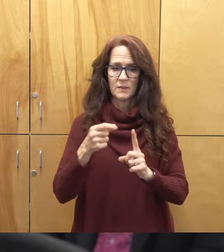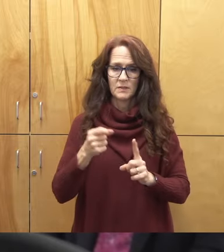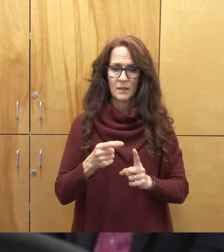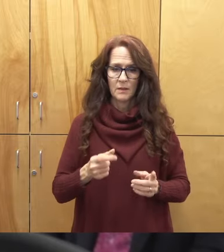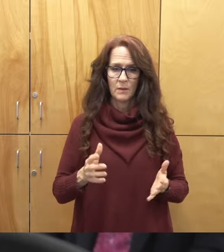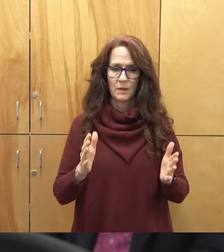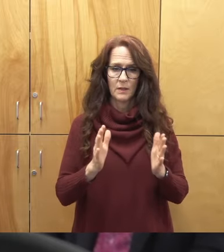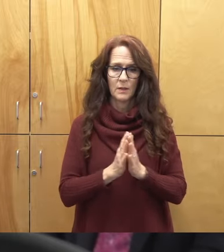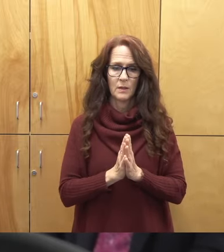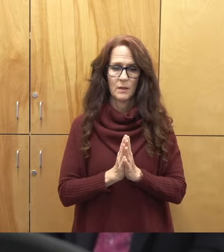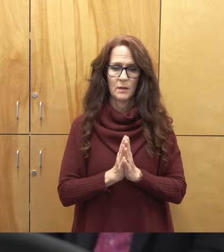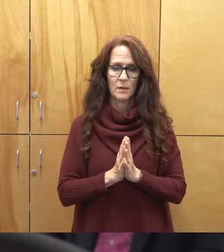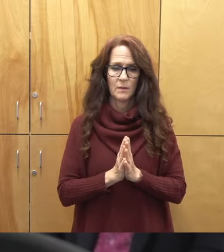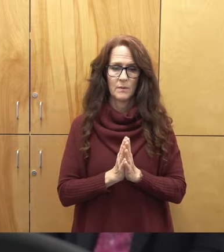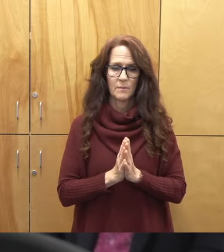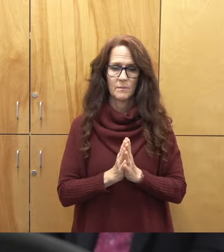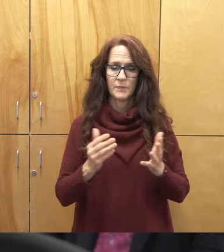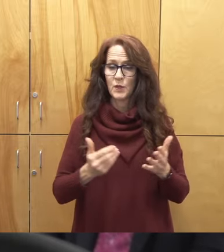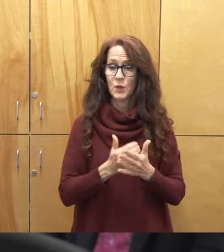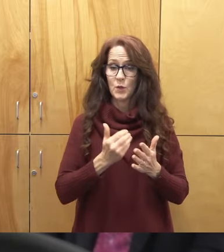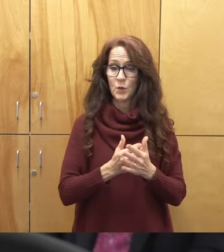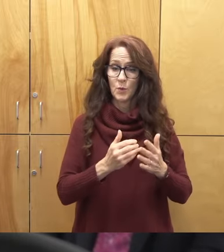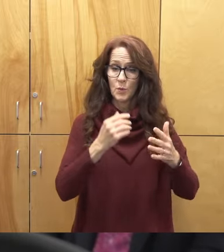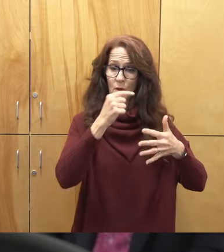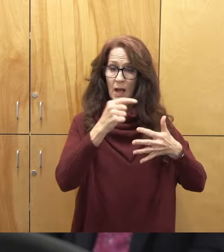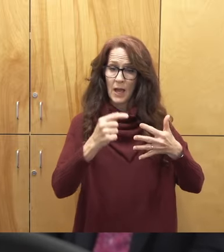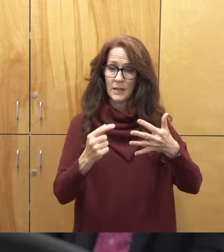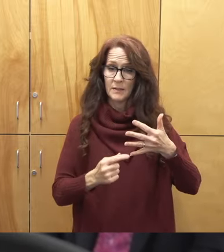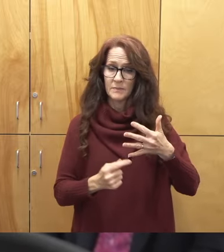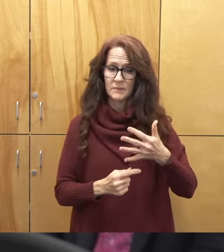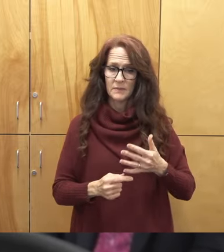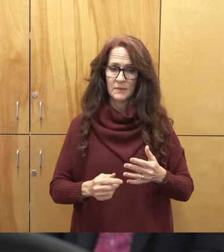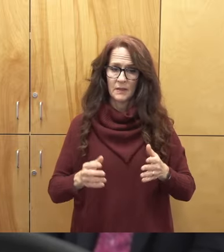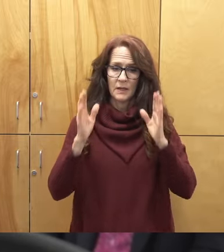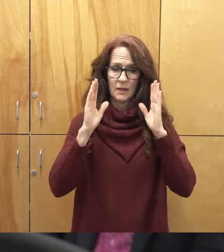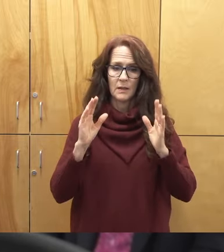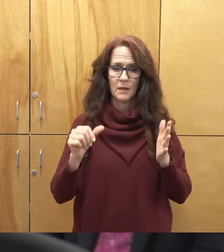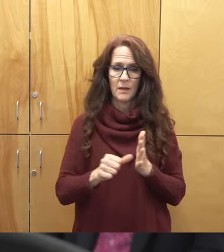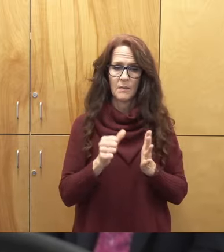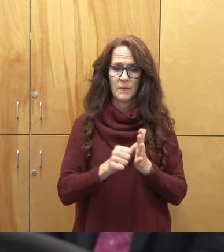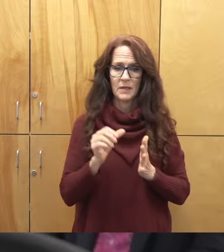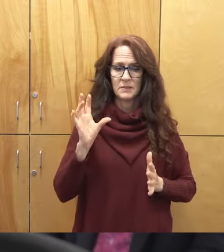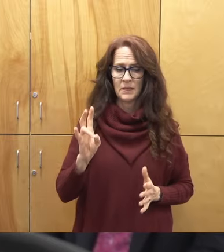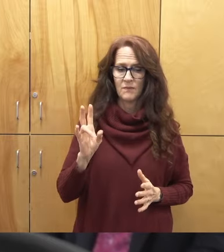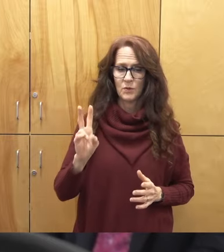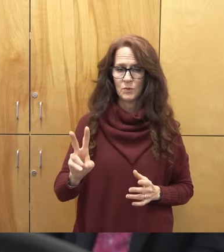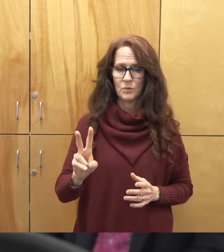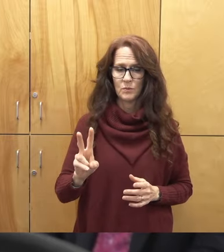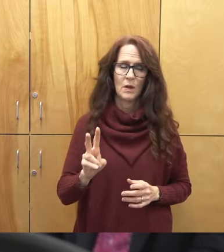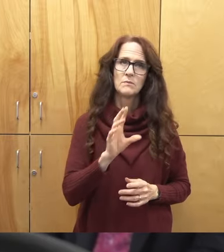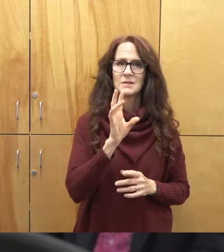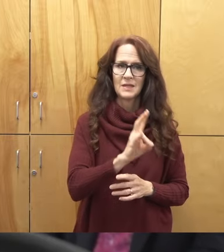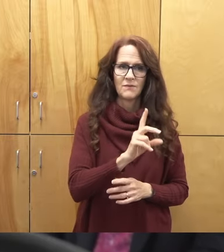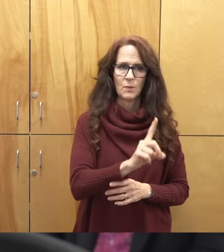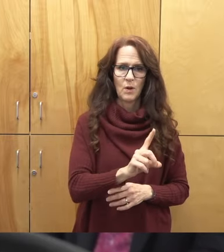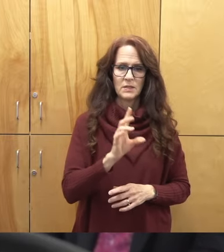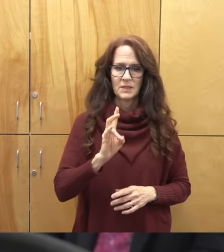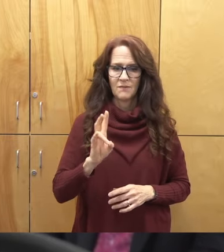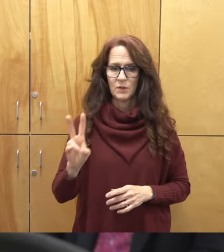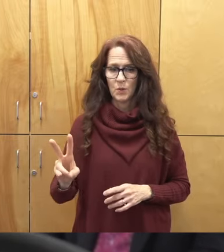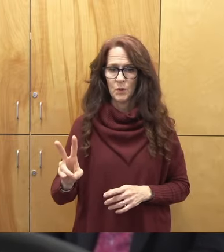asked was some new items, and I would call your attention to page 72 and, well, 71 and 72.